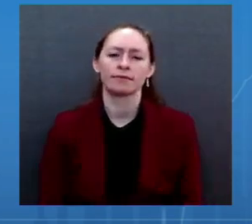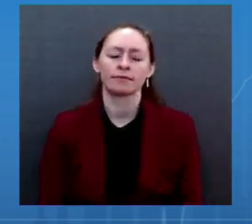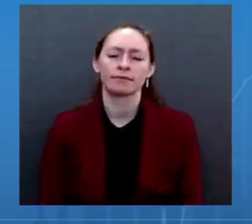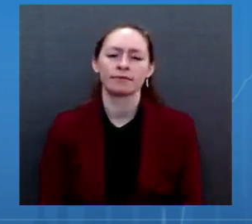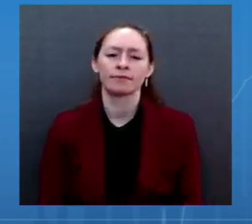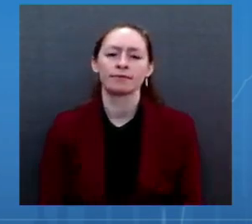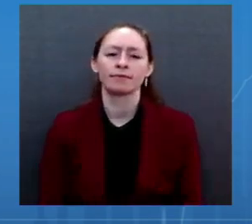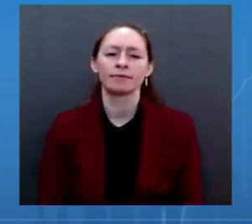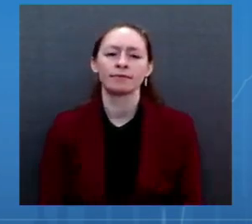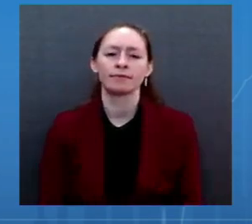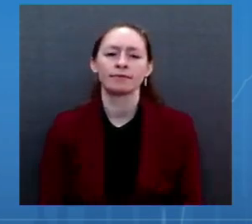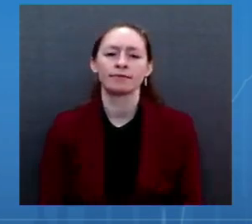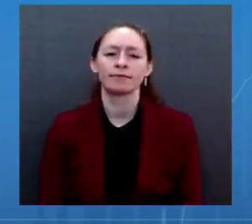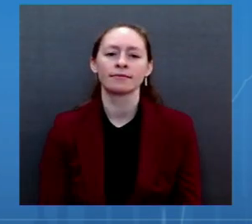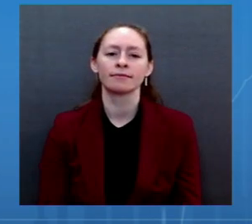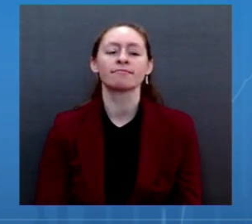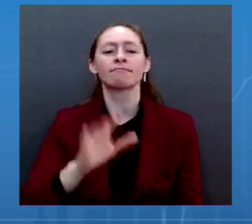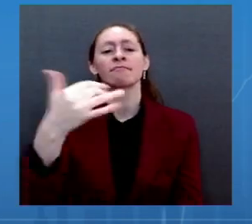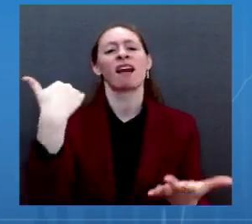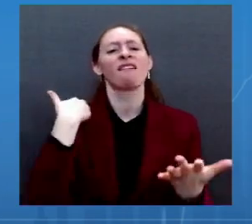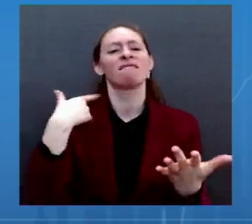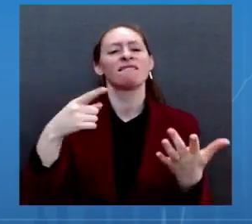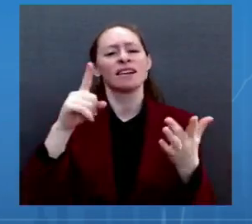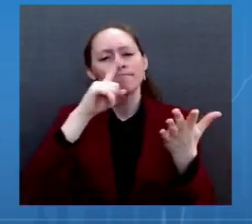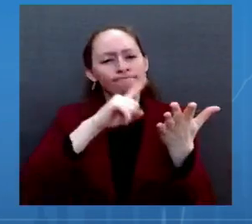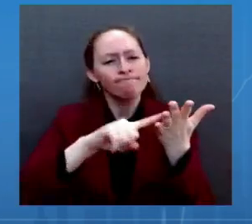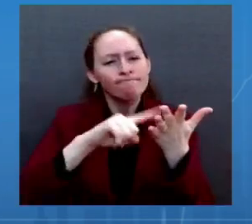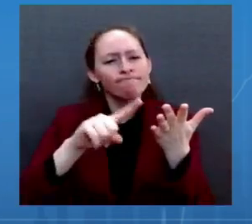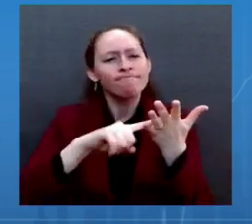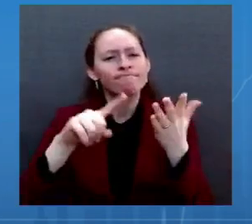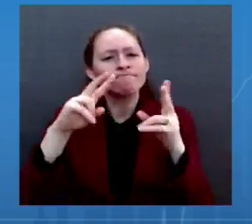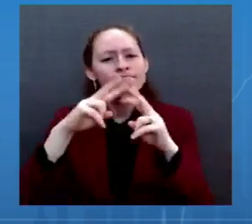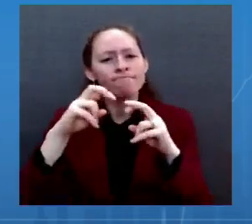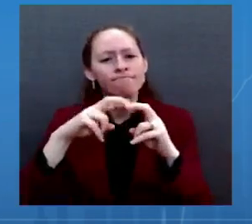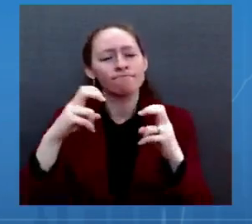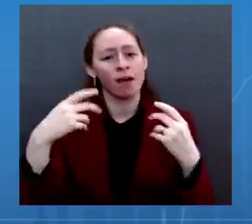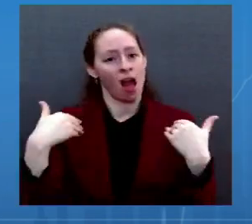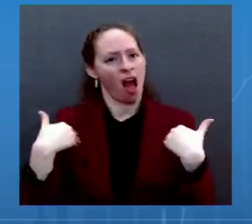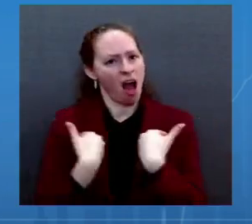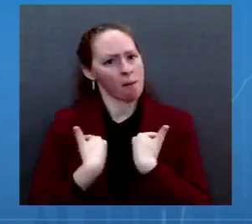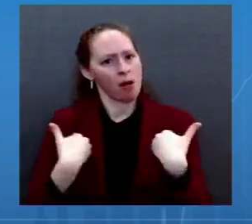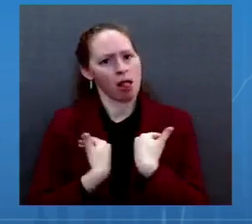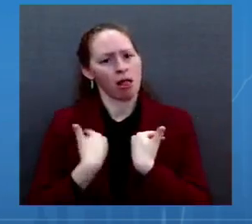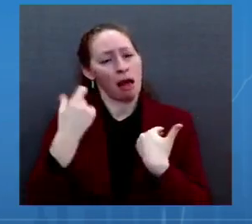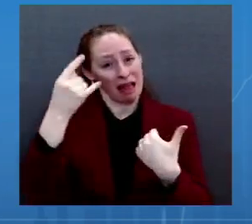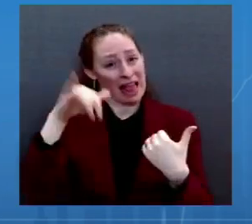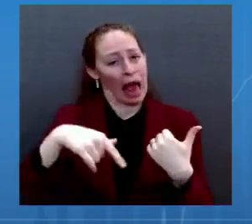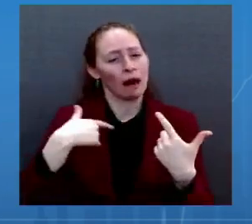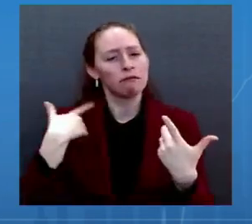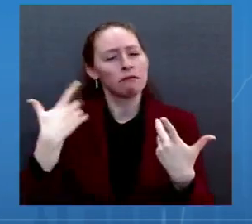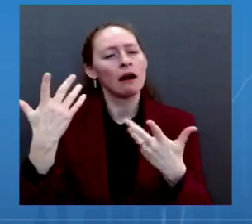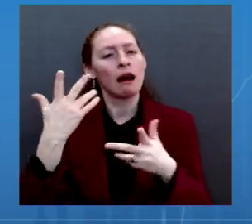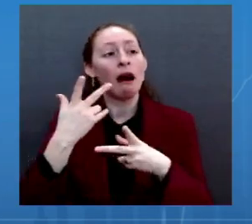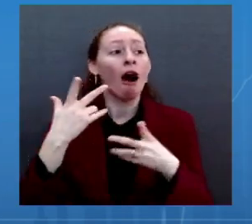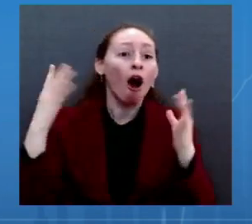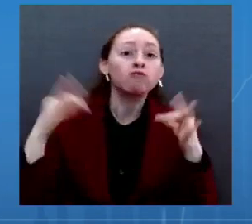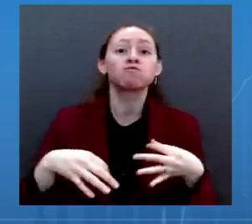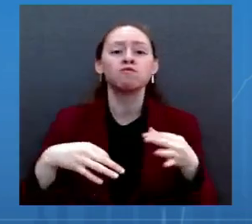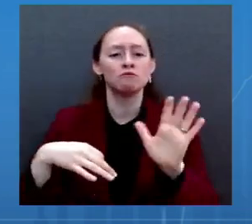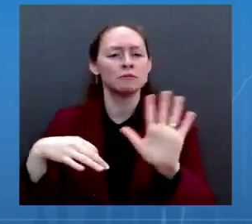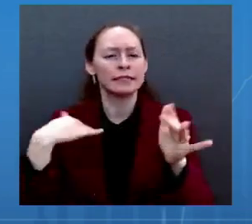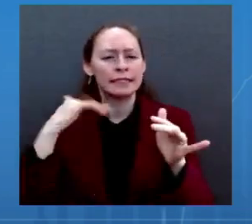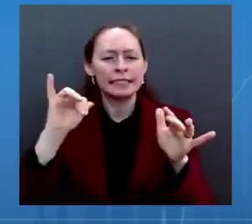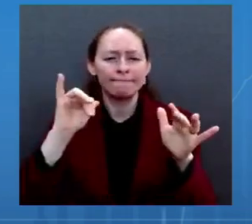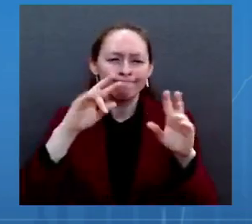of studies, ones that have done individually and pooled, in mice and hamster models, it was shown that